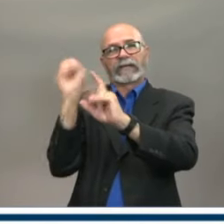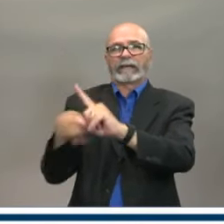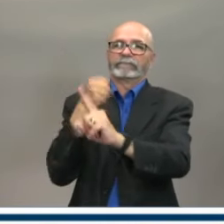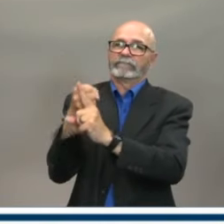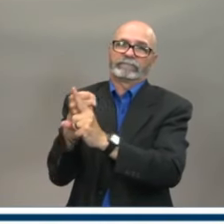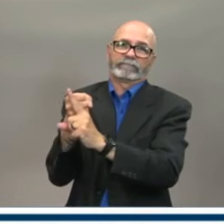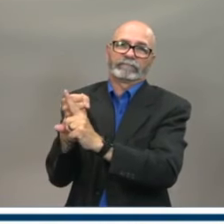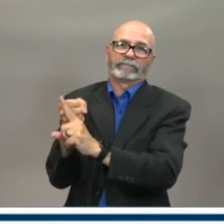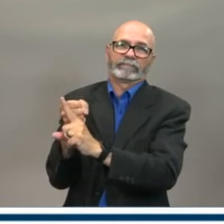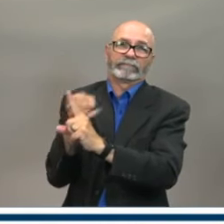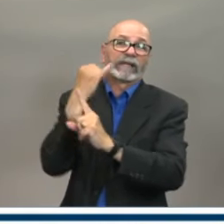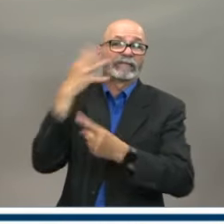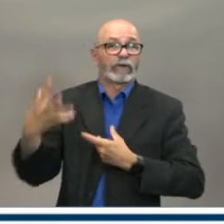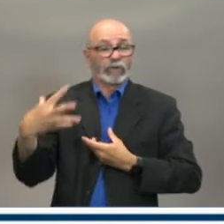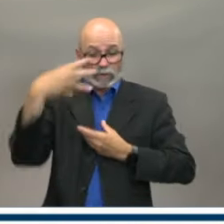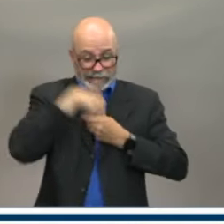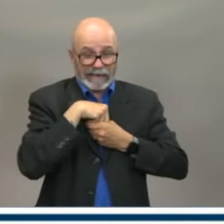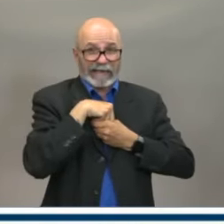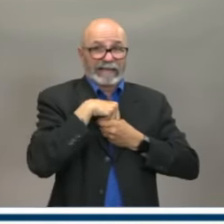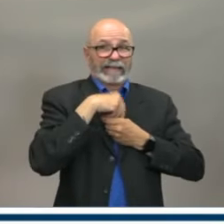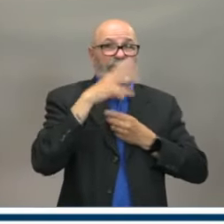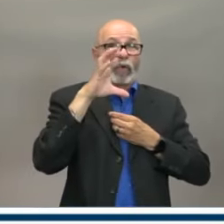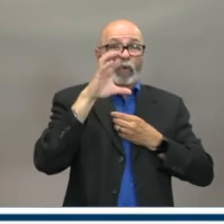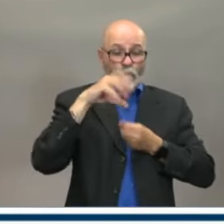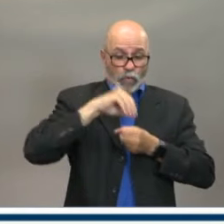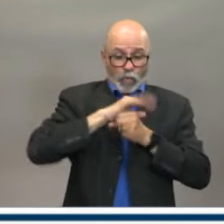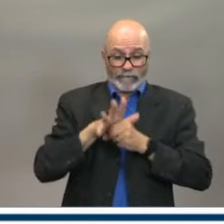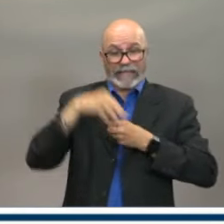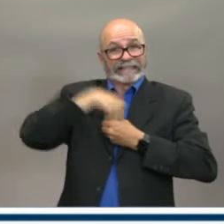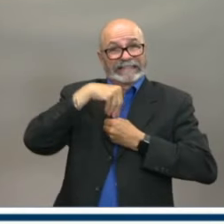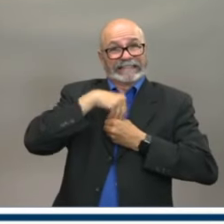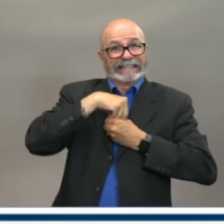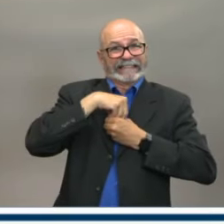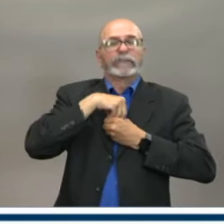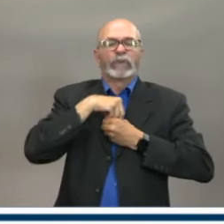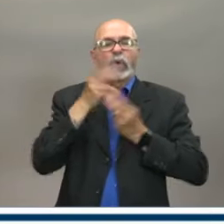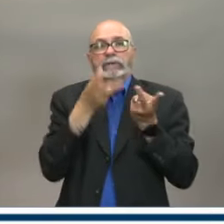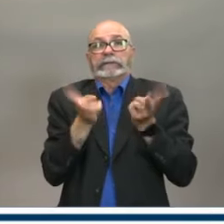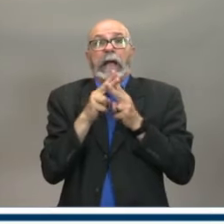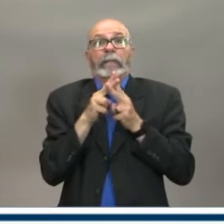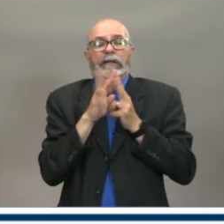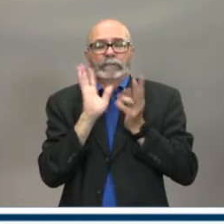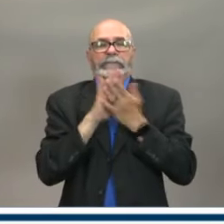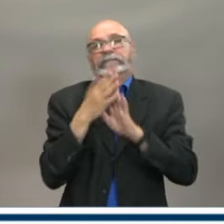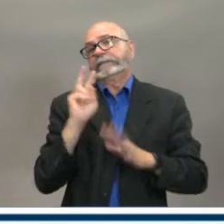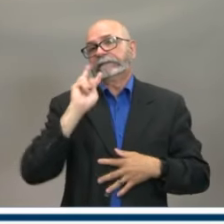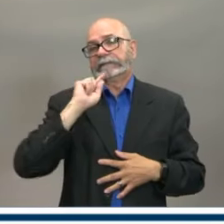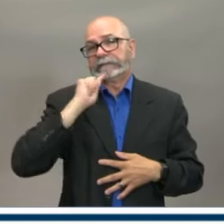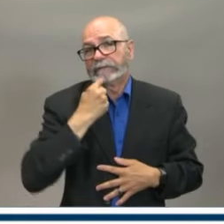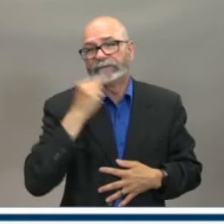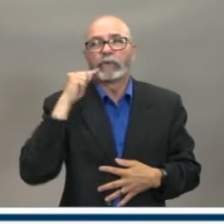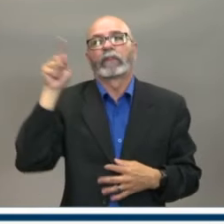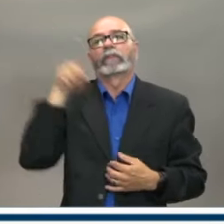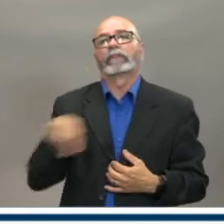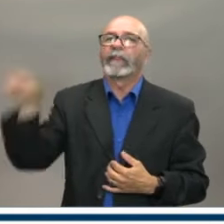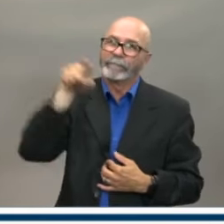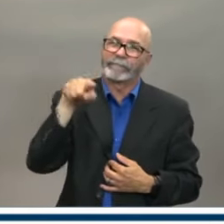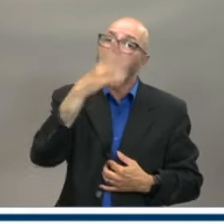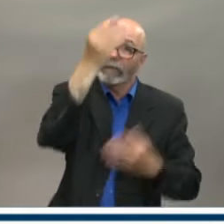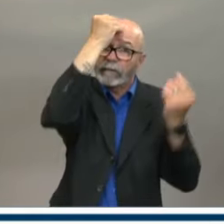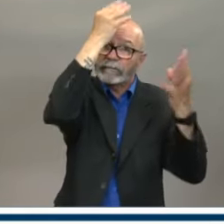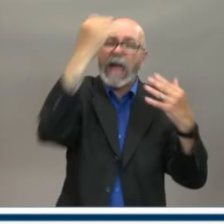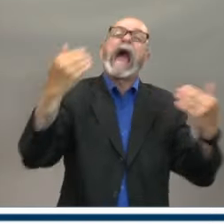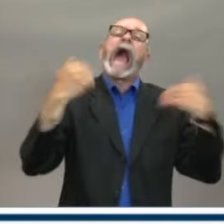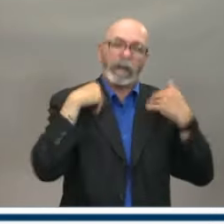get COVID-19. So I want to make sure people are aware that if they smoke or vape, that there are resources to help them with this. You